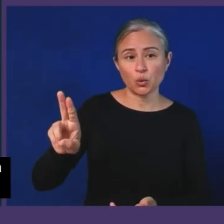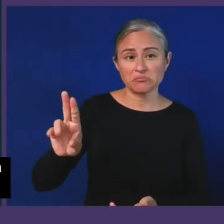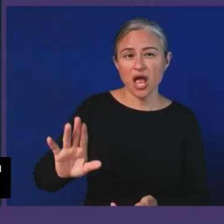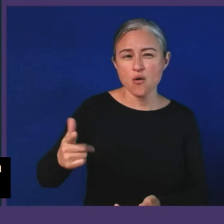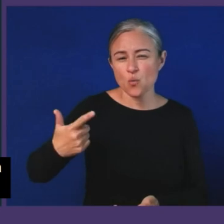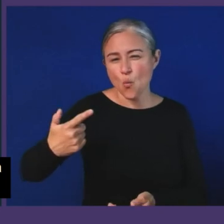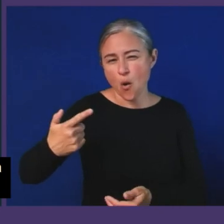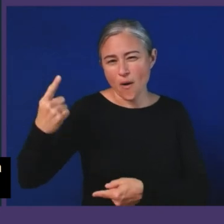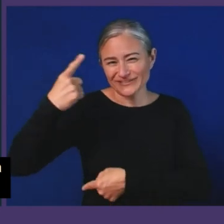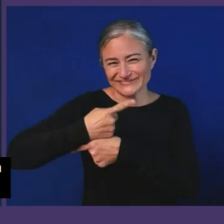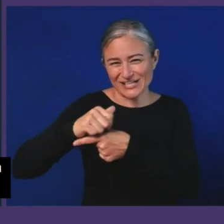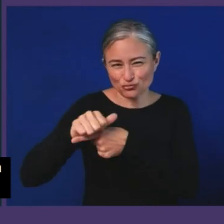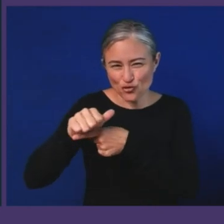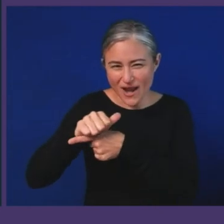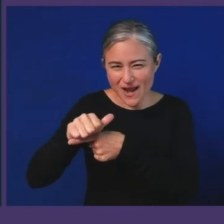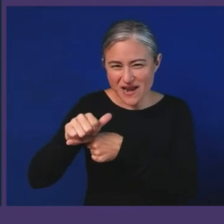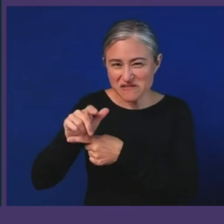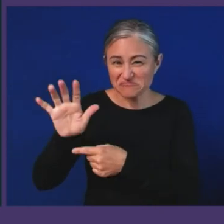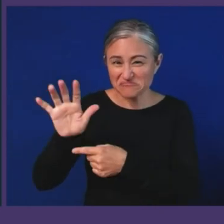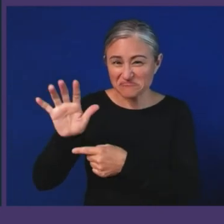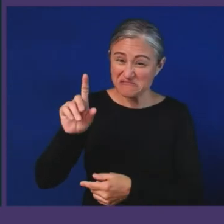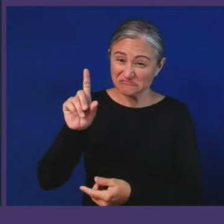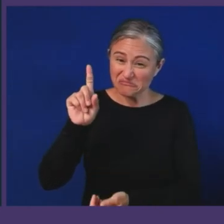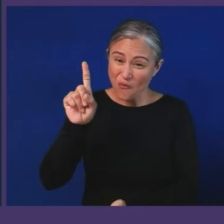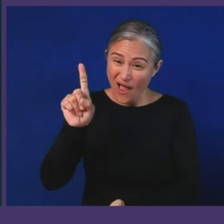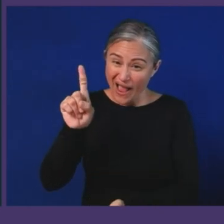should have in mind for the pre-training stage.